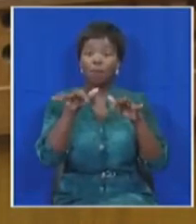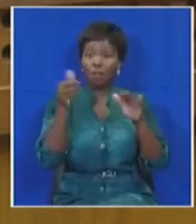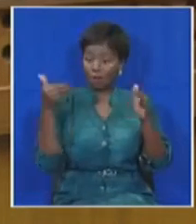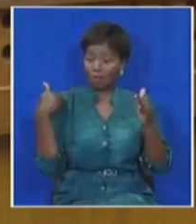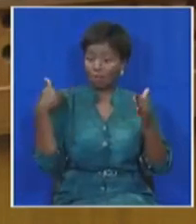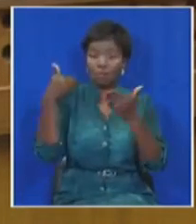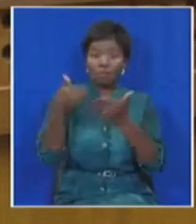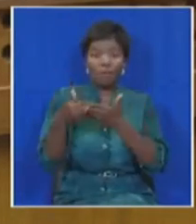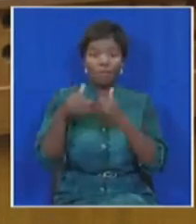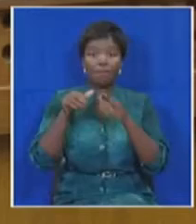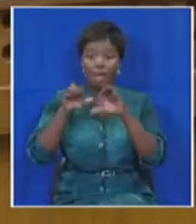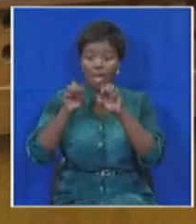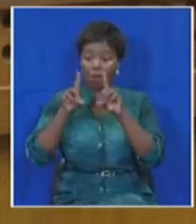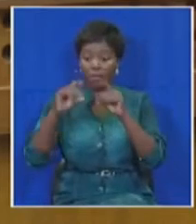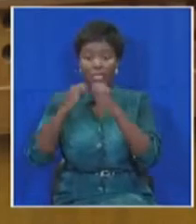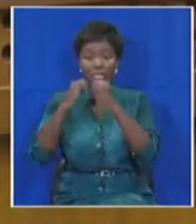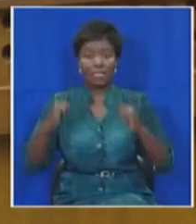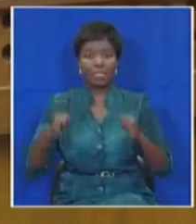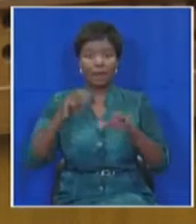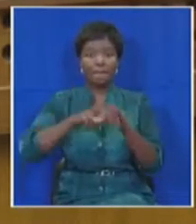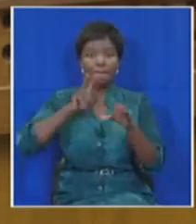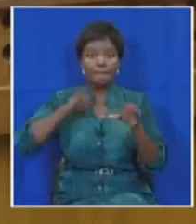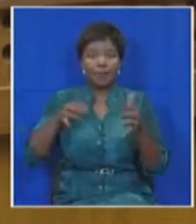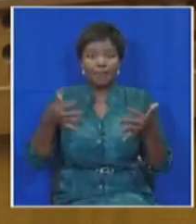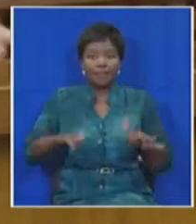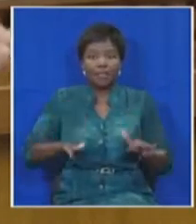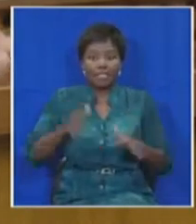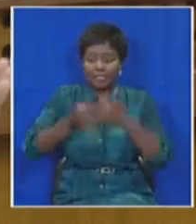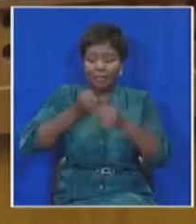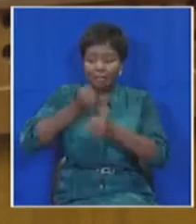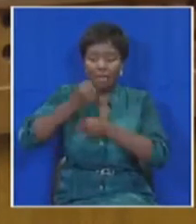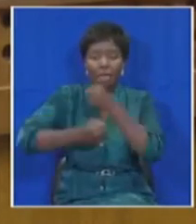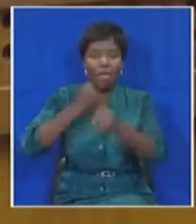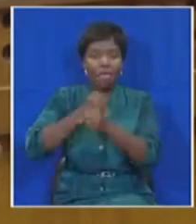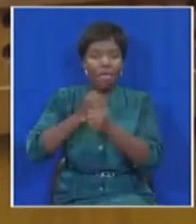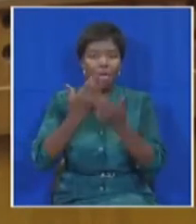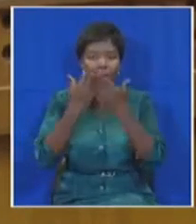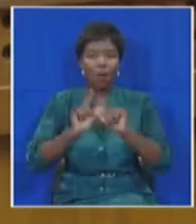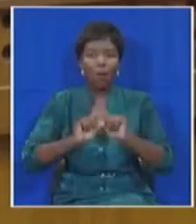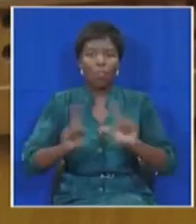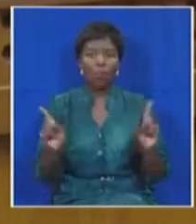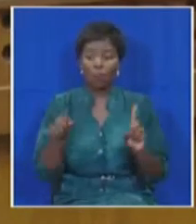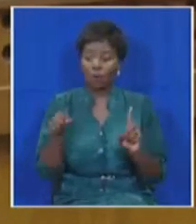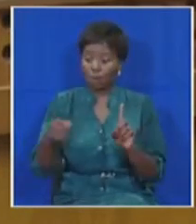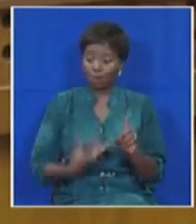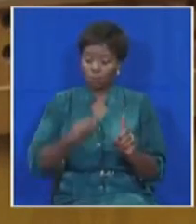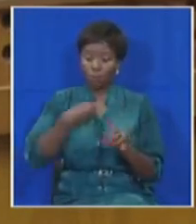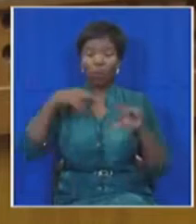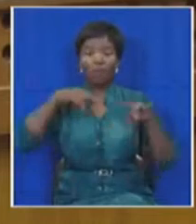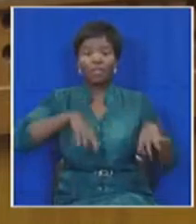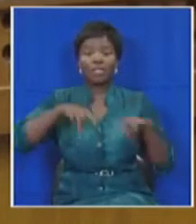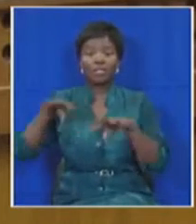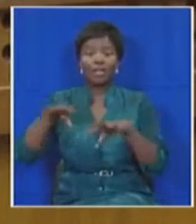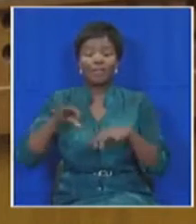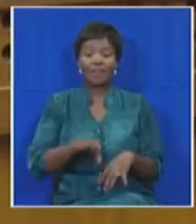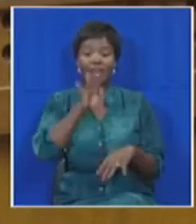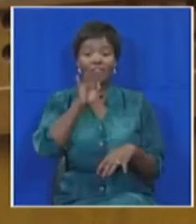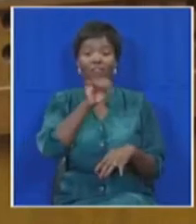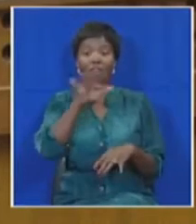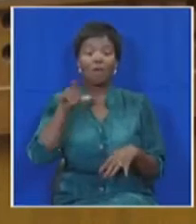our education system each year. The lost generation is the 3 million South Africans under the age